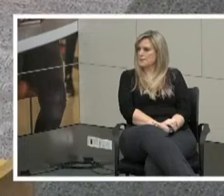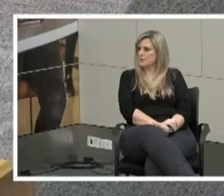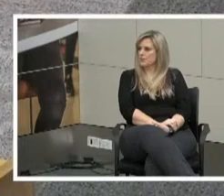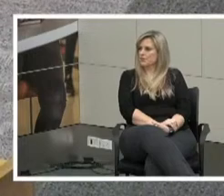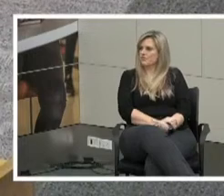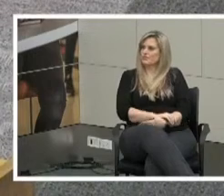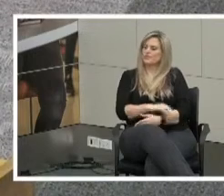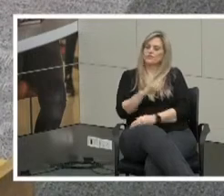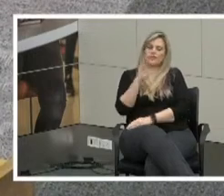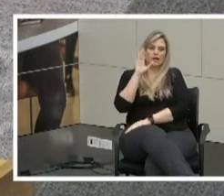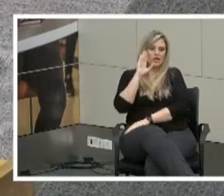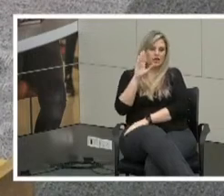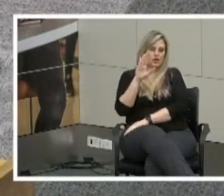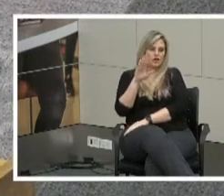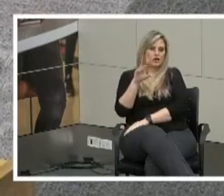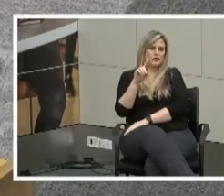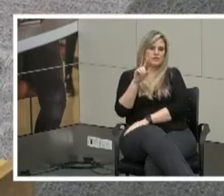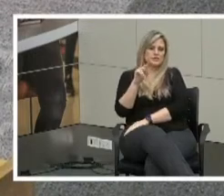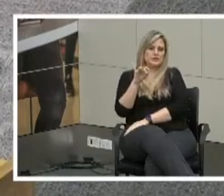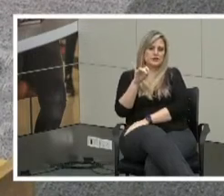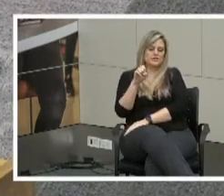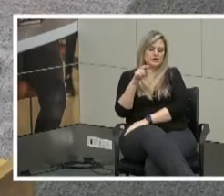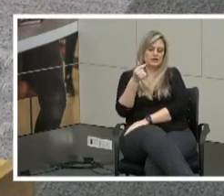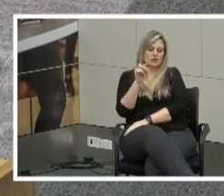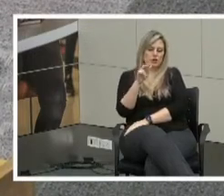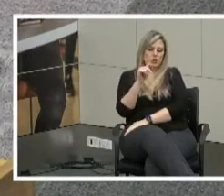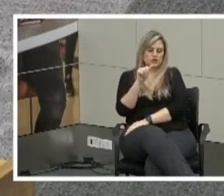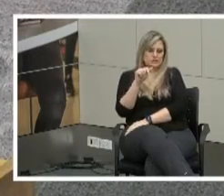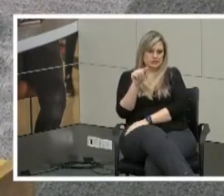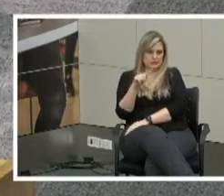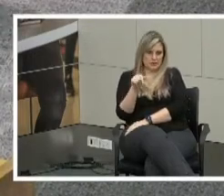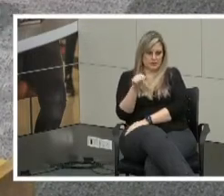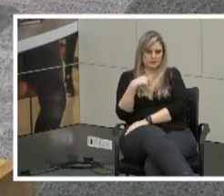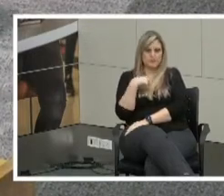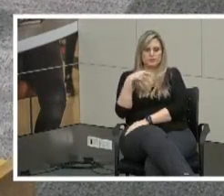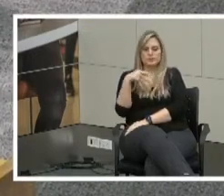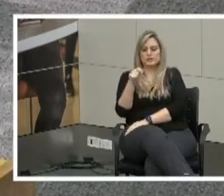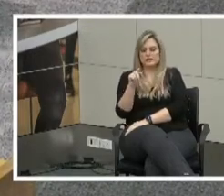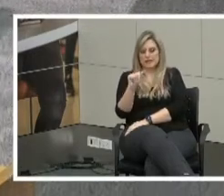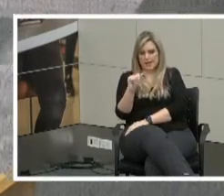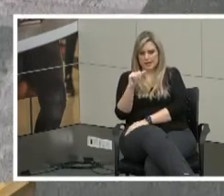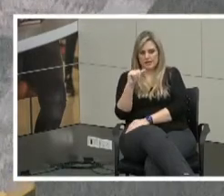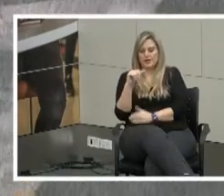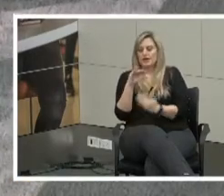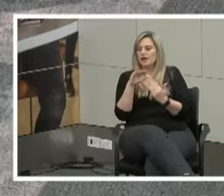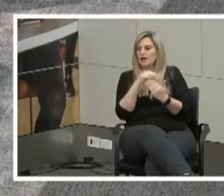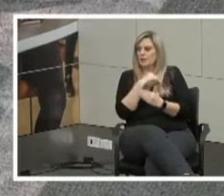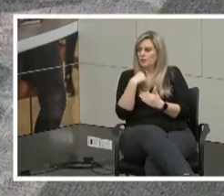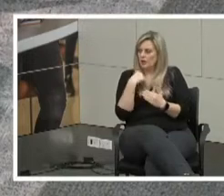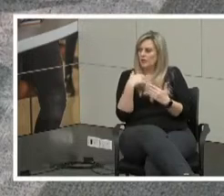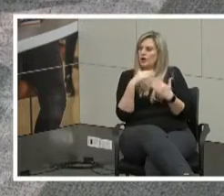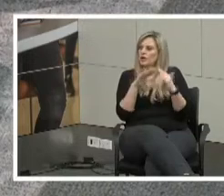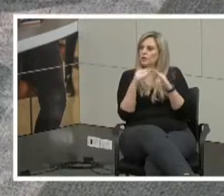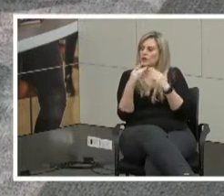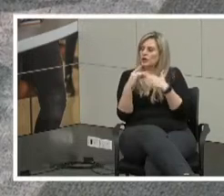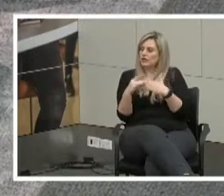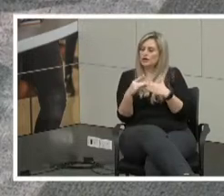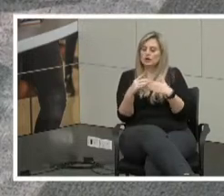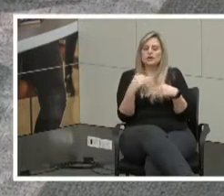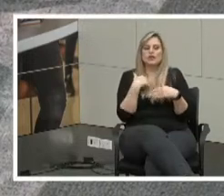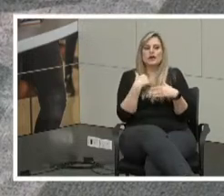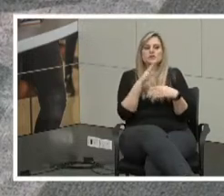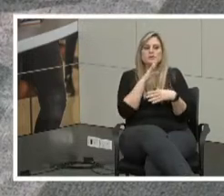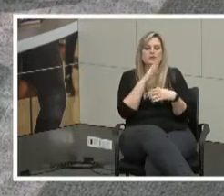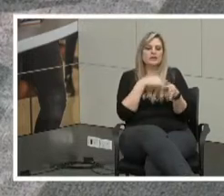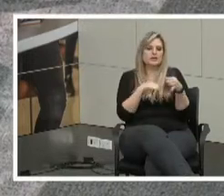up hello I'm Davey Garza HISD parent PTA member and community leader I am speaking on behalf of a nonnes teacher who